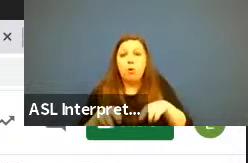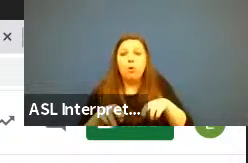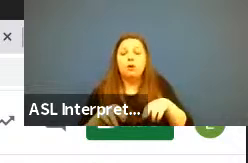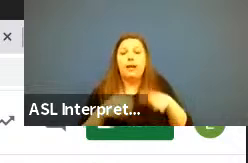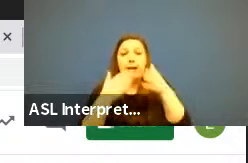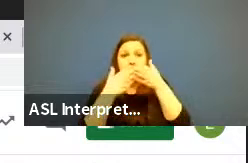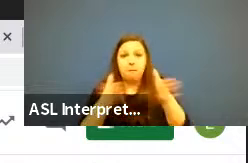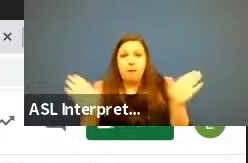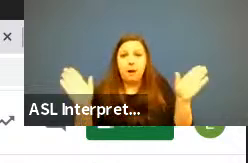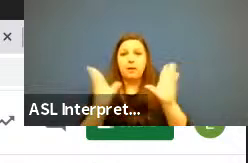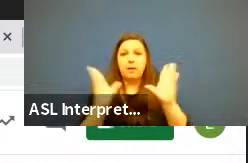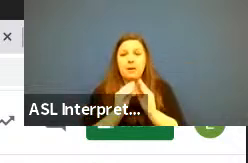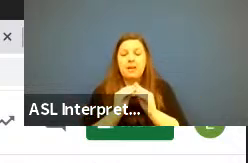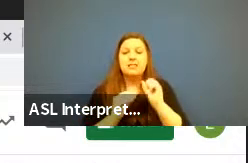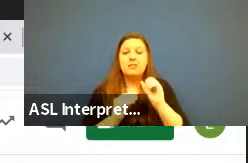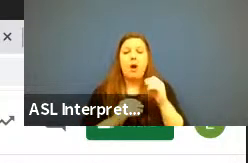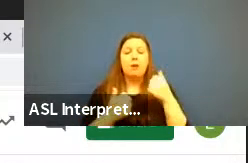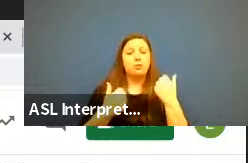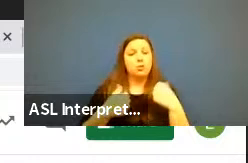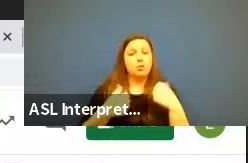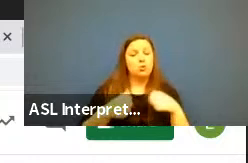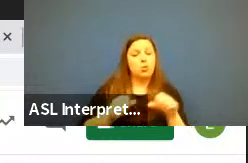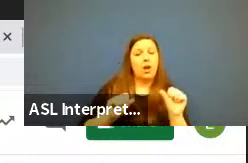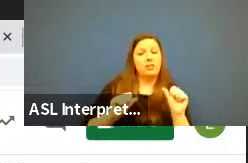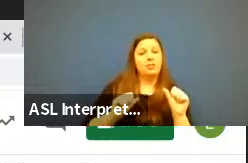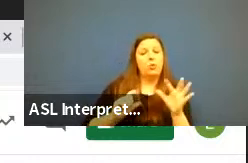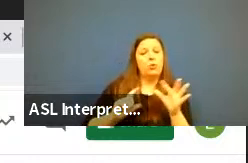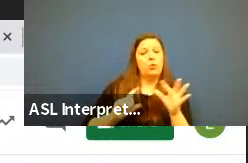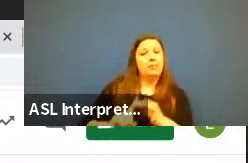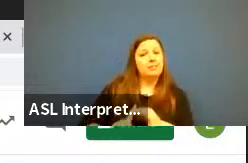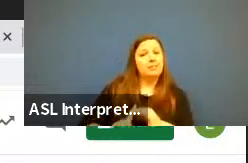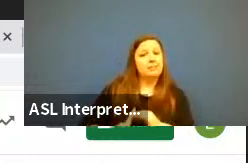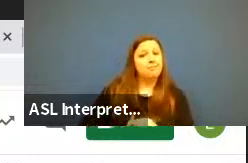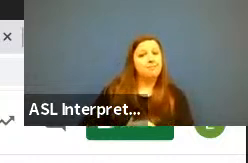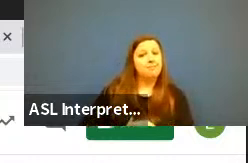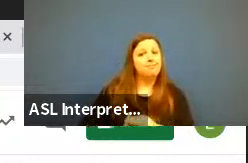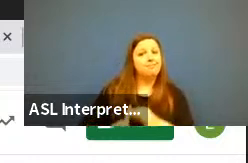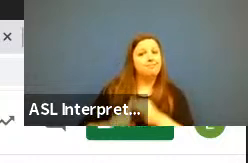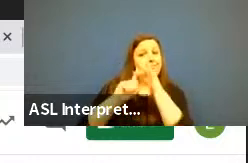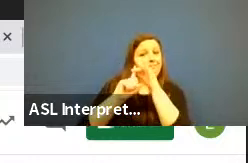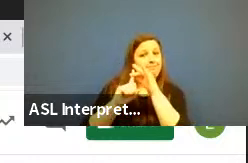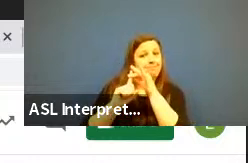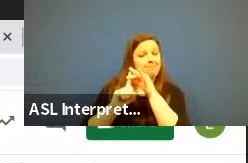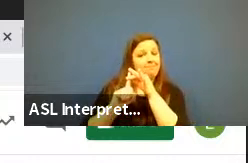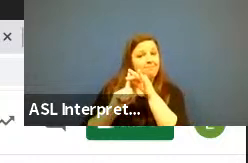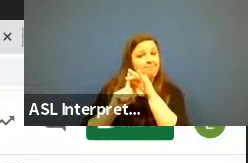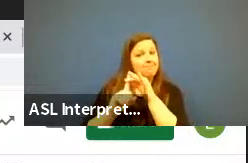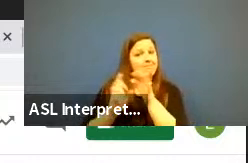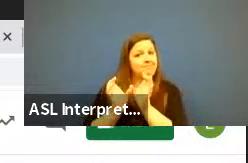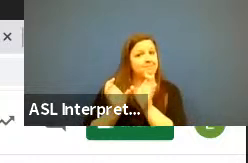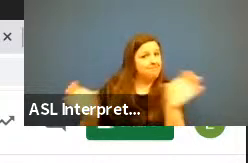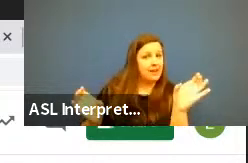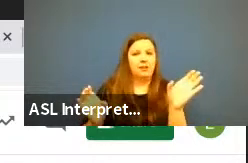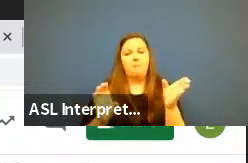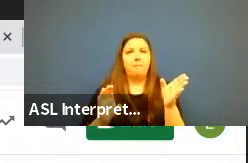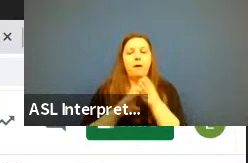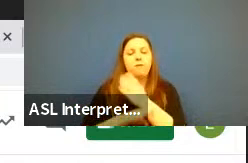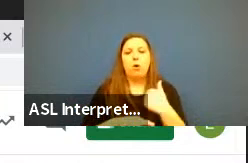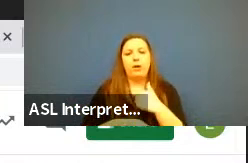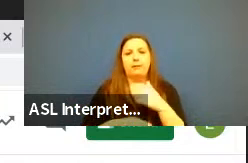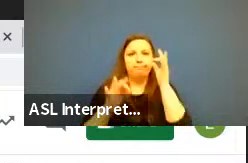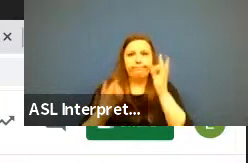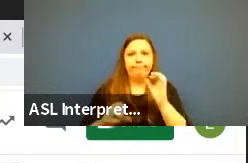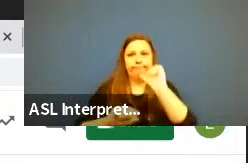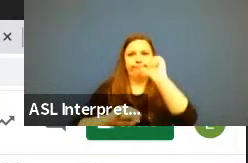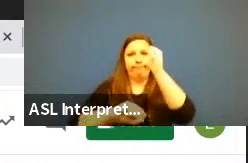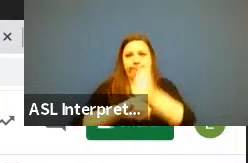trying to carve out an exception before we paint everything with the same brush. Well, I don't think they need to be, I mean, I agree they need to be